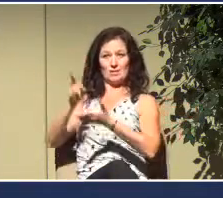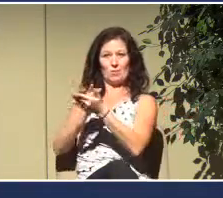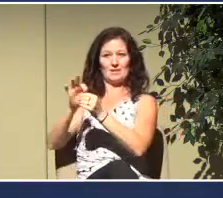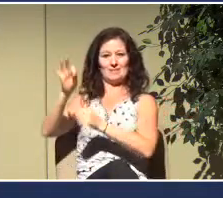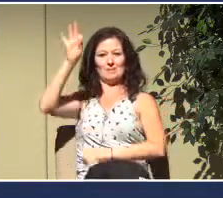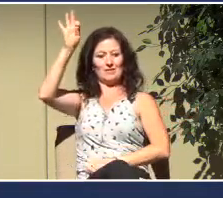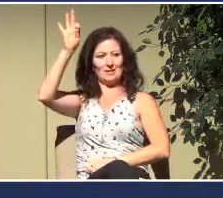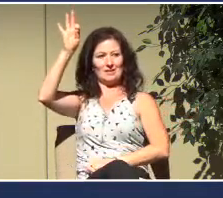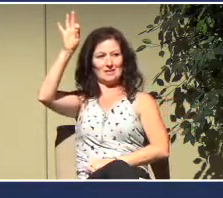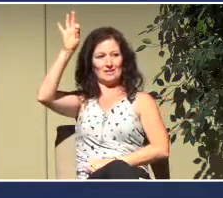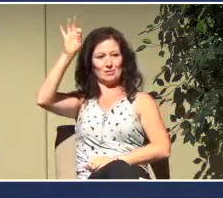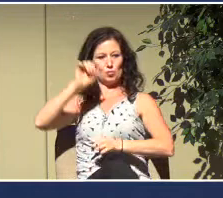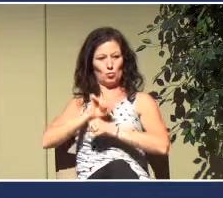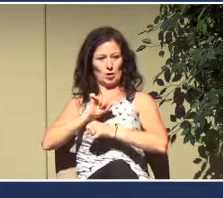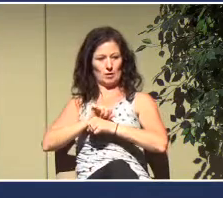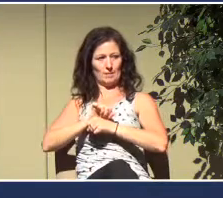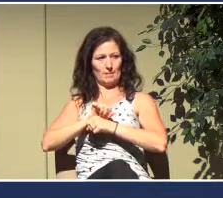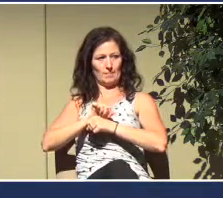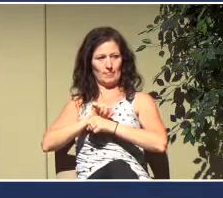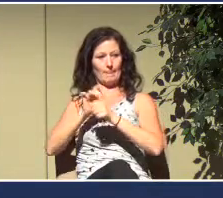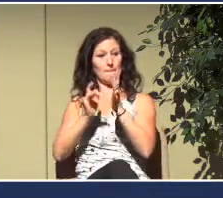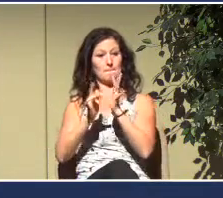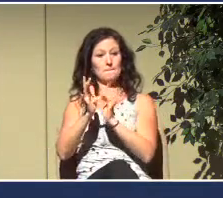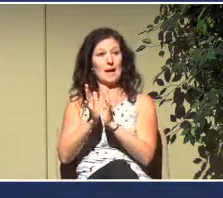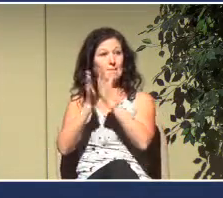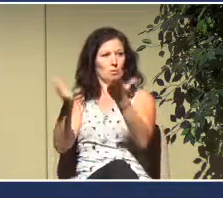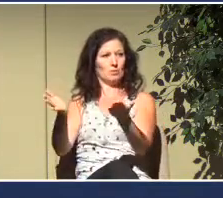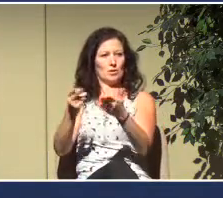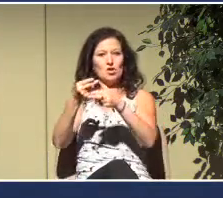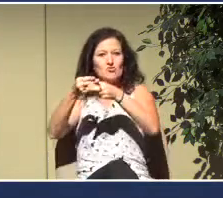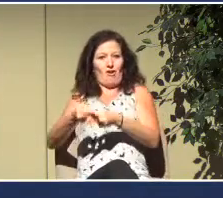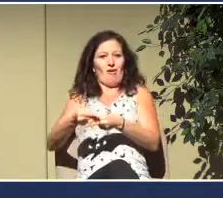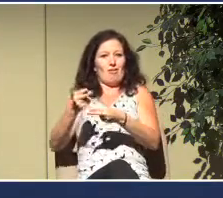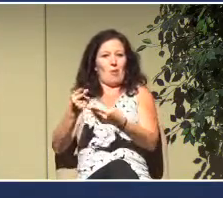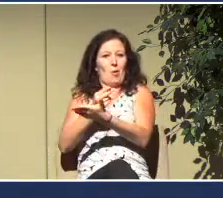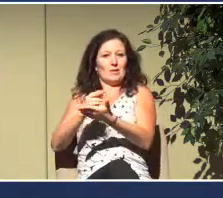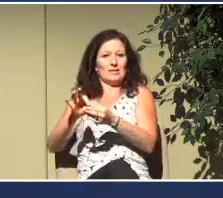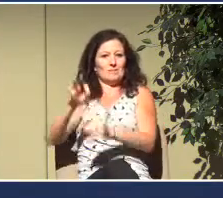The Bible calls him the Holy Spirit for a reason, because he is holy